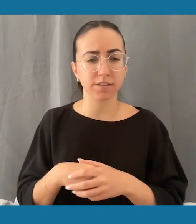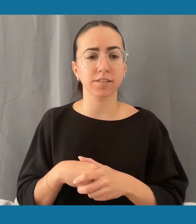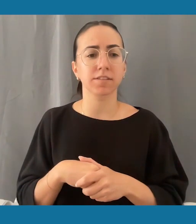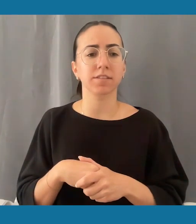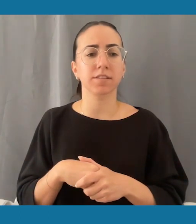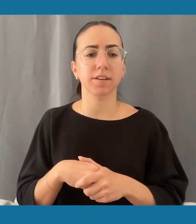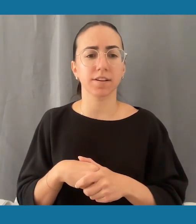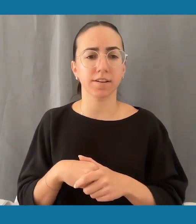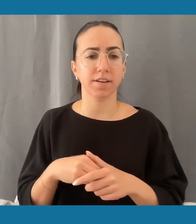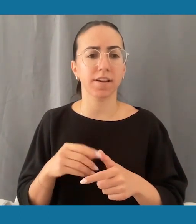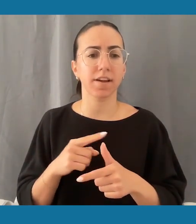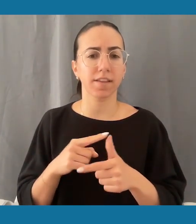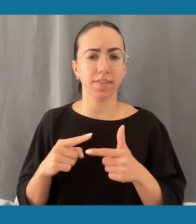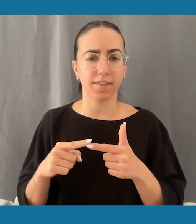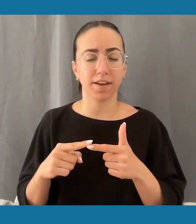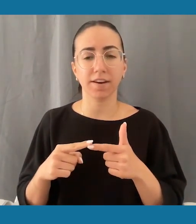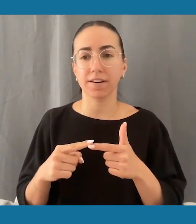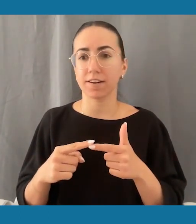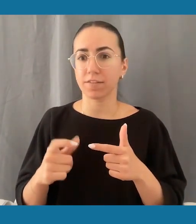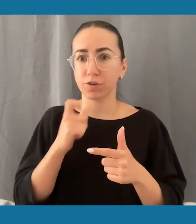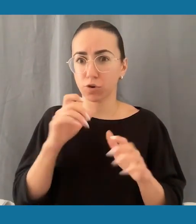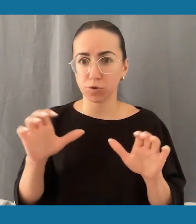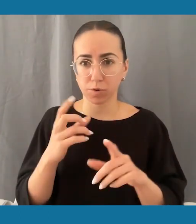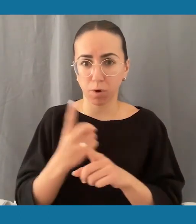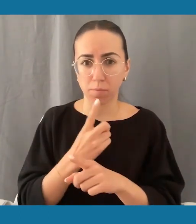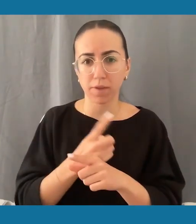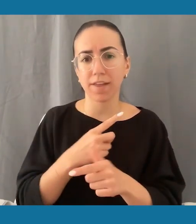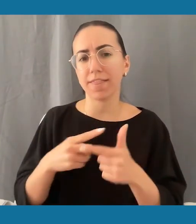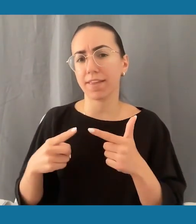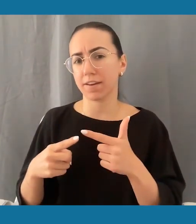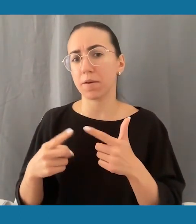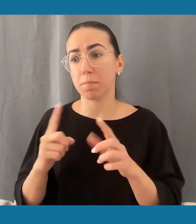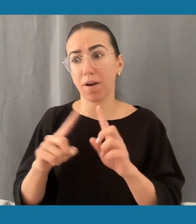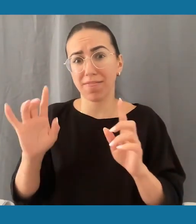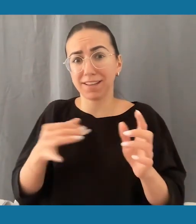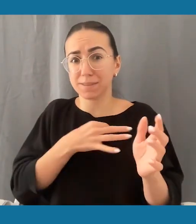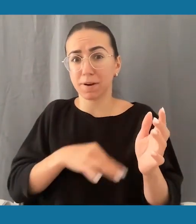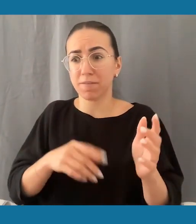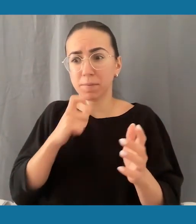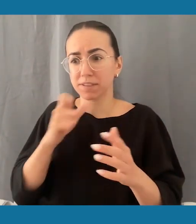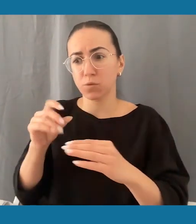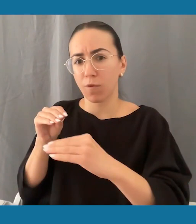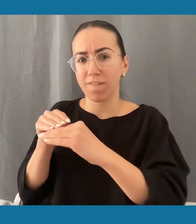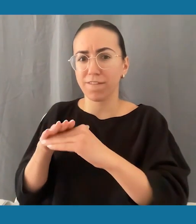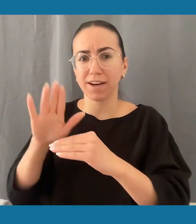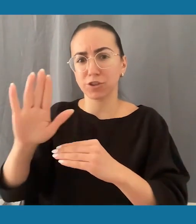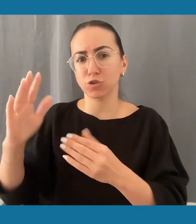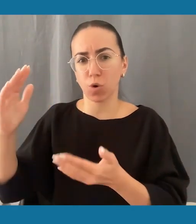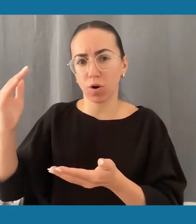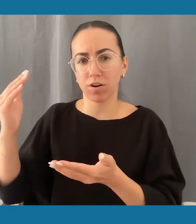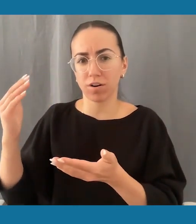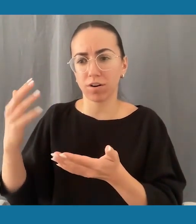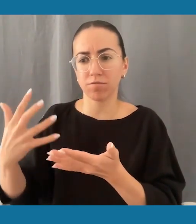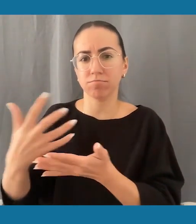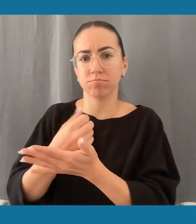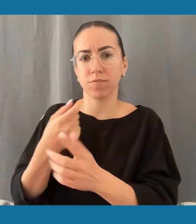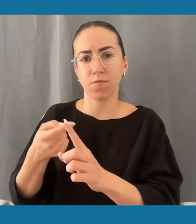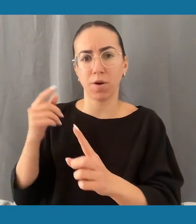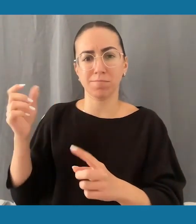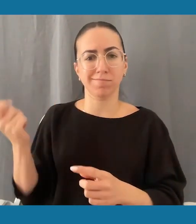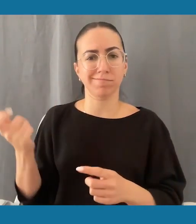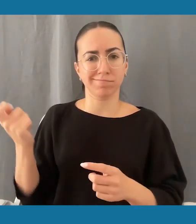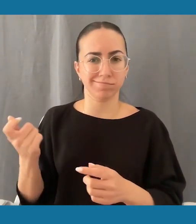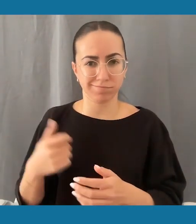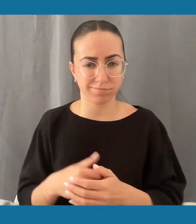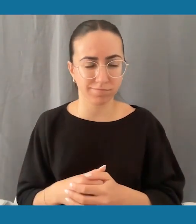benefits. That is a tremendous benefit of using the ABLE accounts, and that is why it is not only